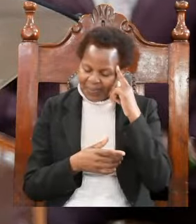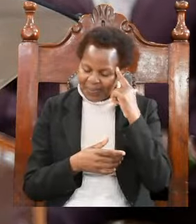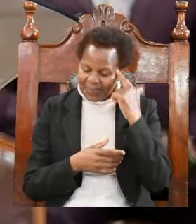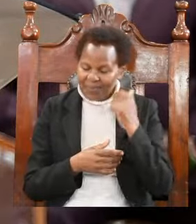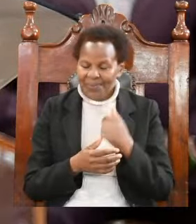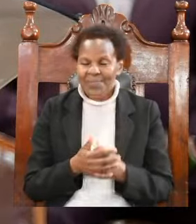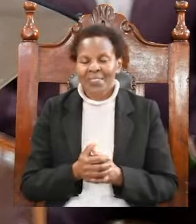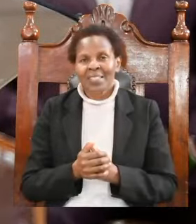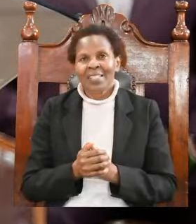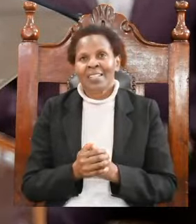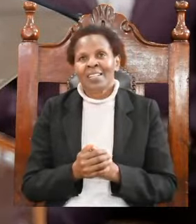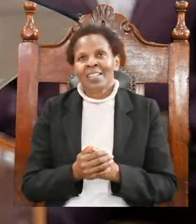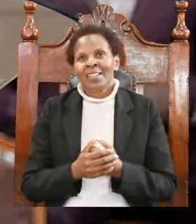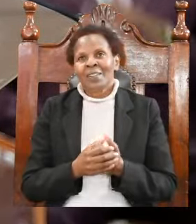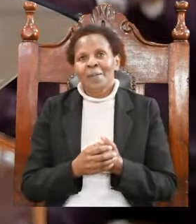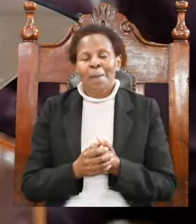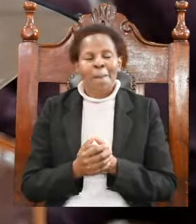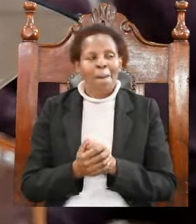of God.